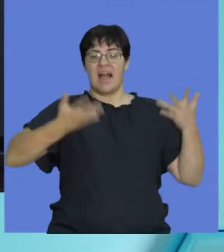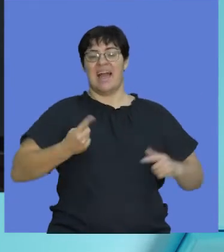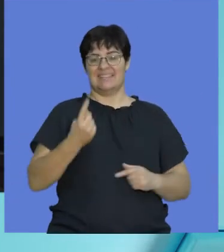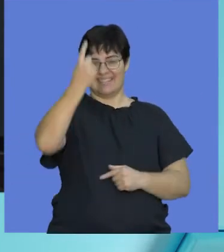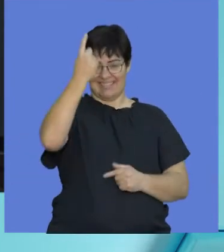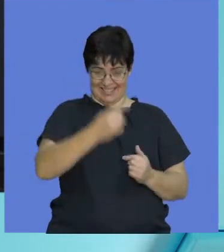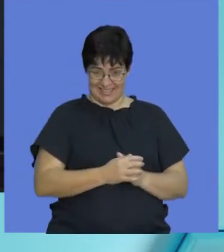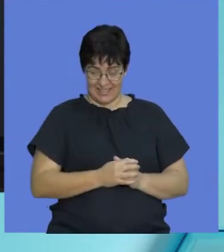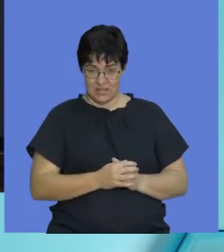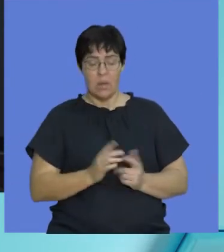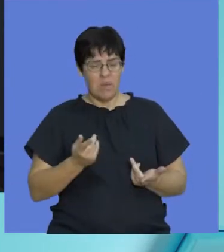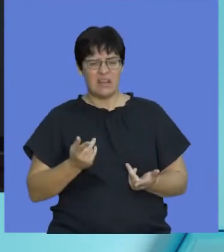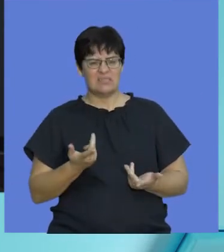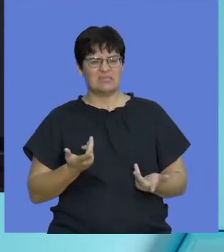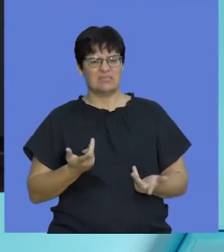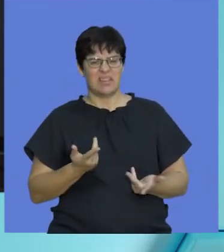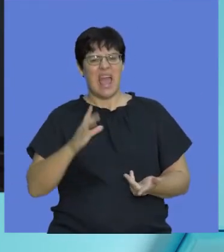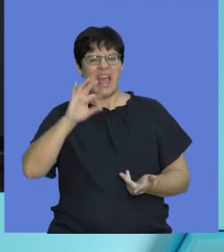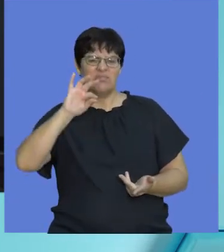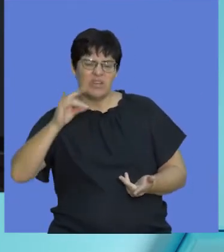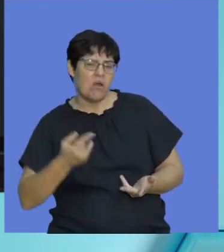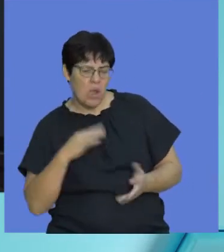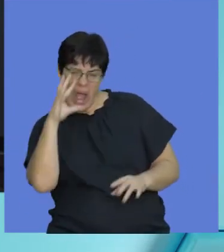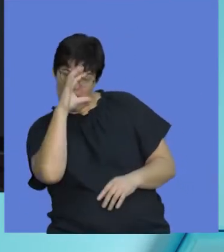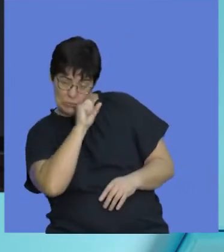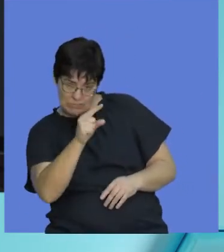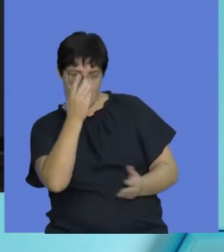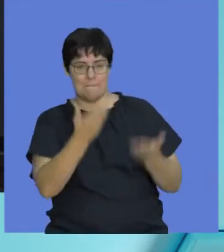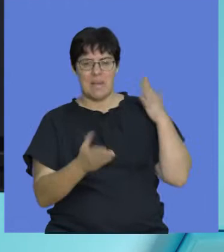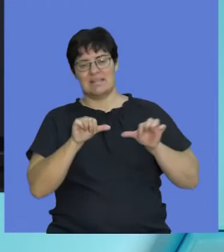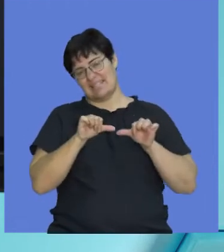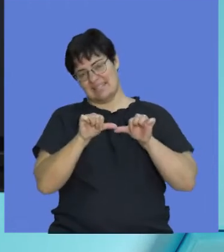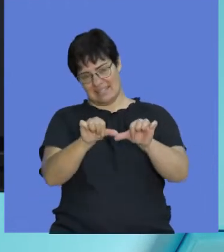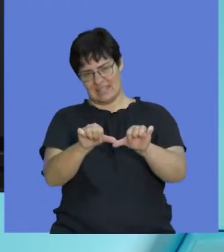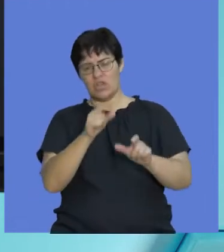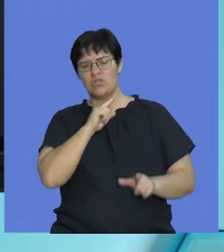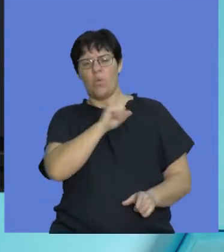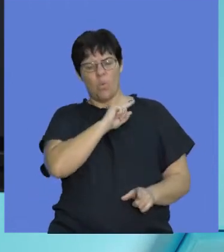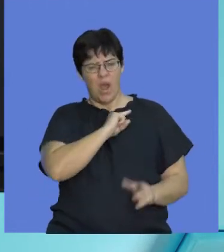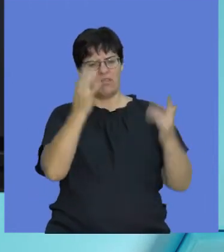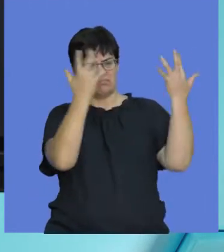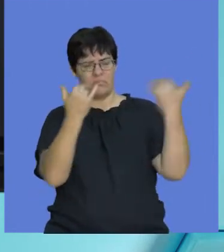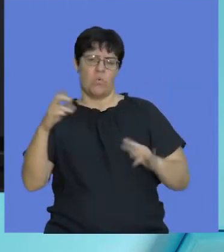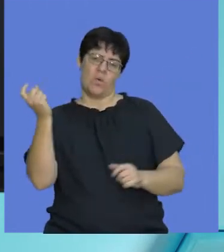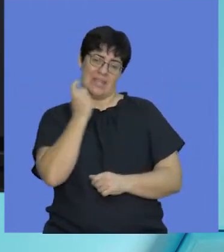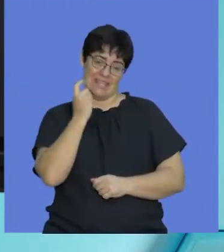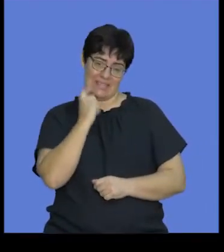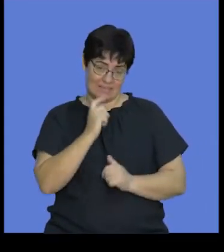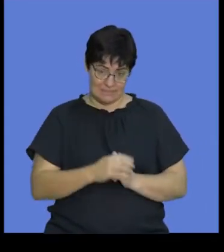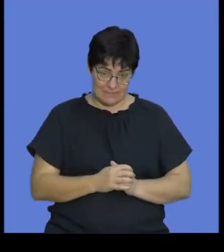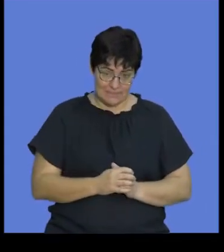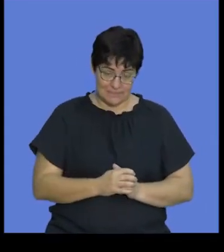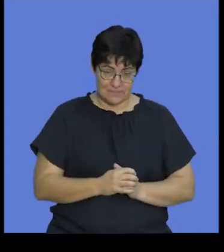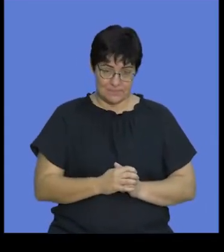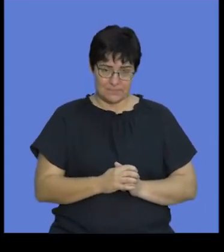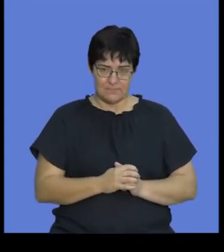of situations, we assume mass remains constant, okay? Just to make our calculations easier.